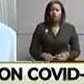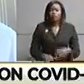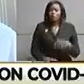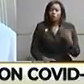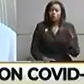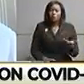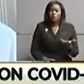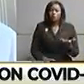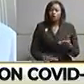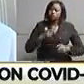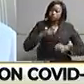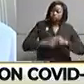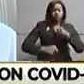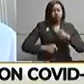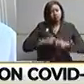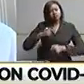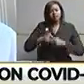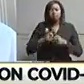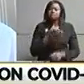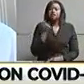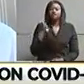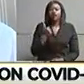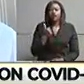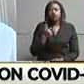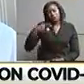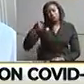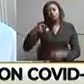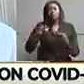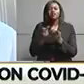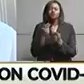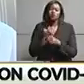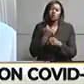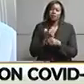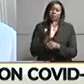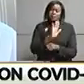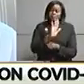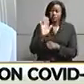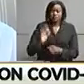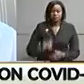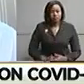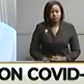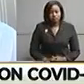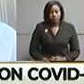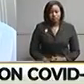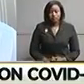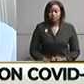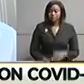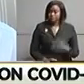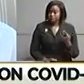or cycle to the workplace. This is the only